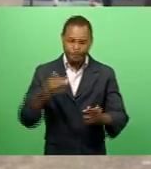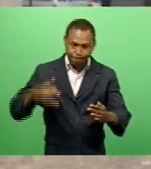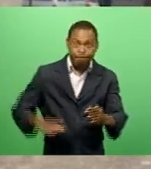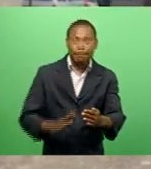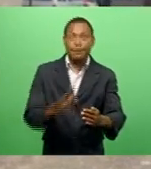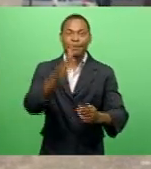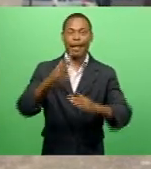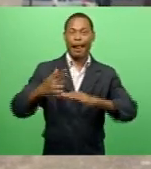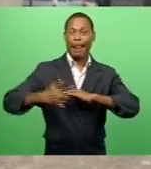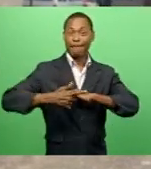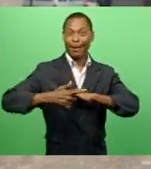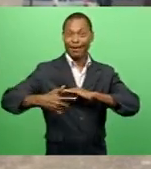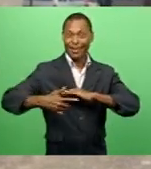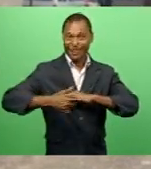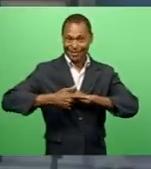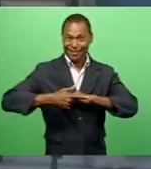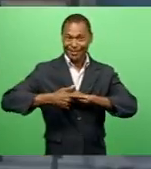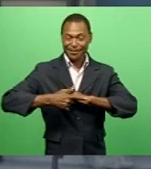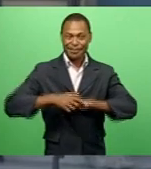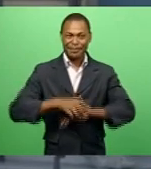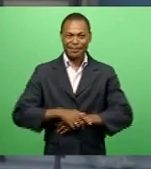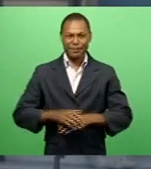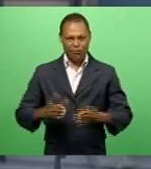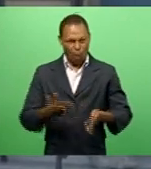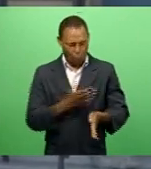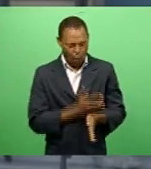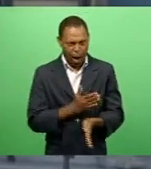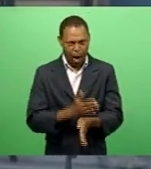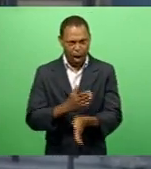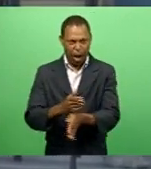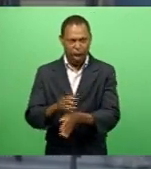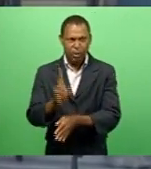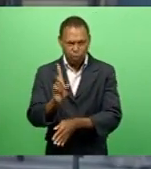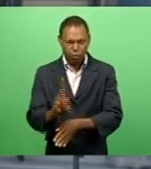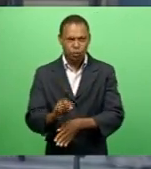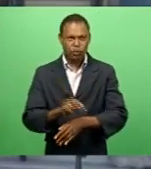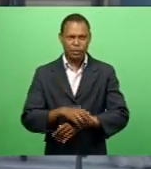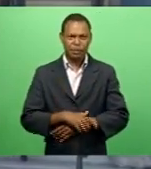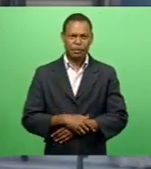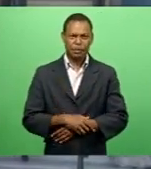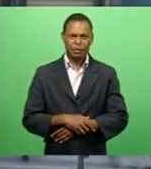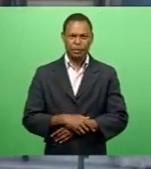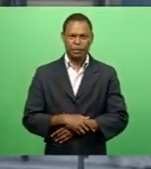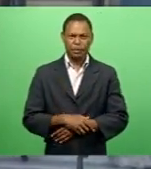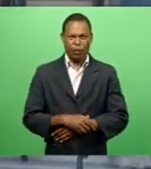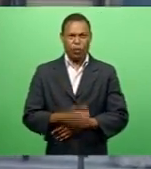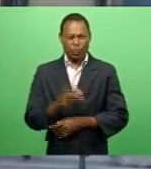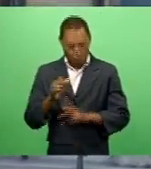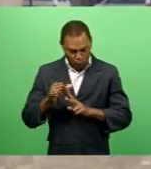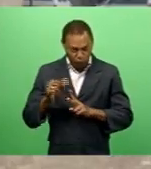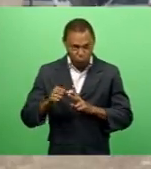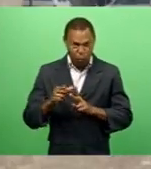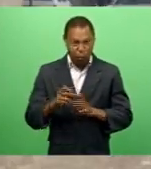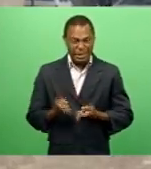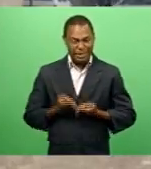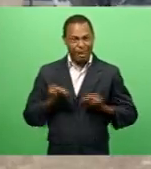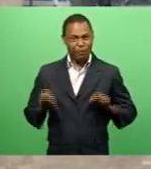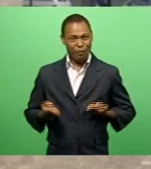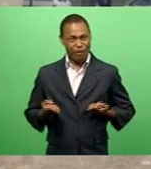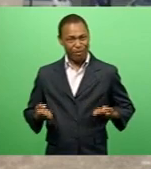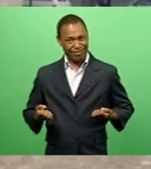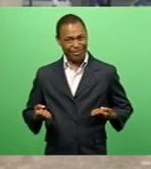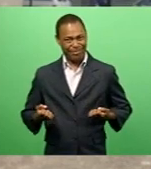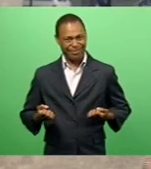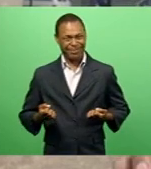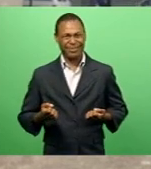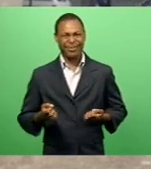up for the work that they are doing. So, it also encouraging other persons with